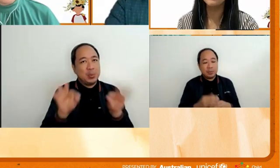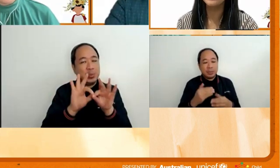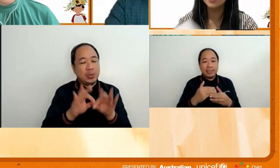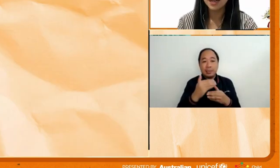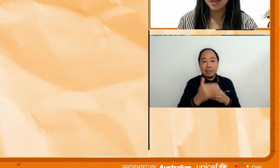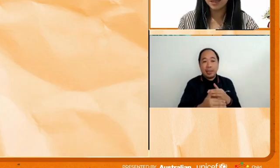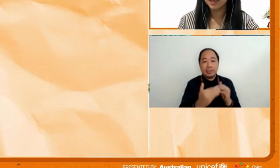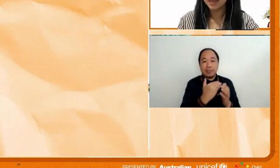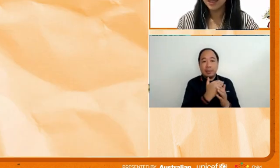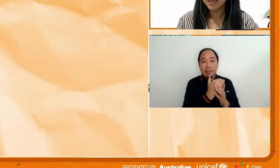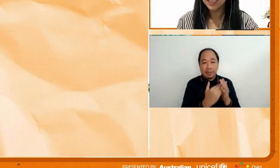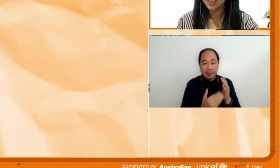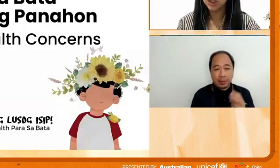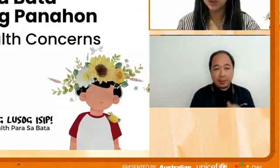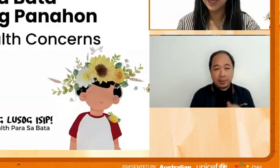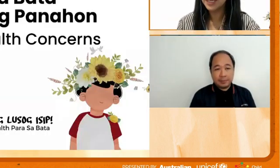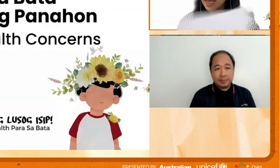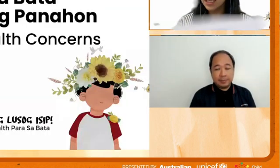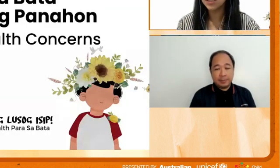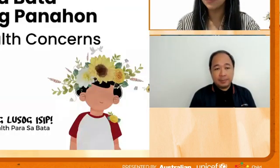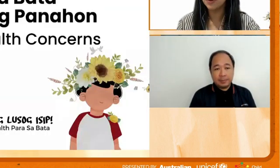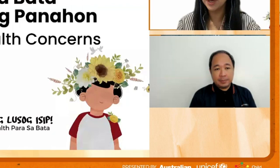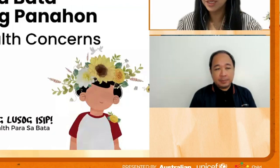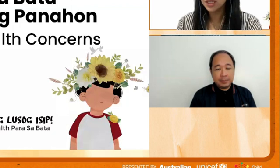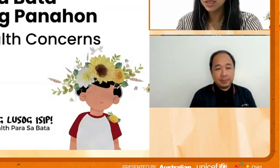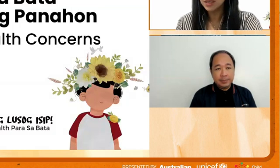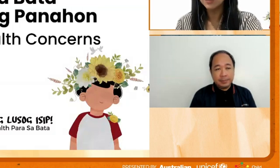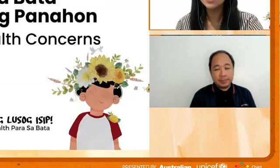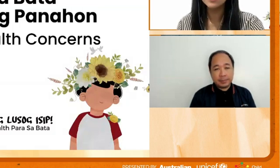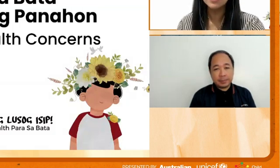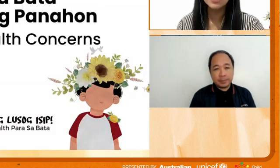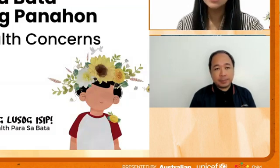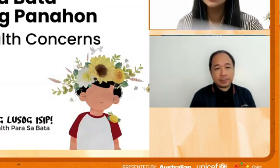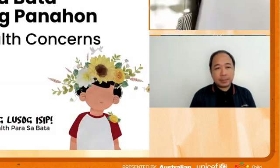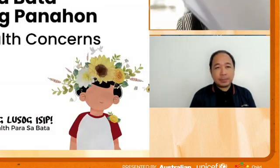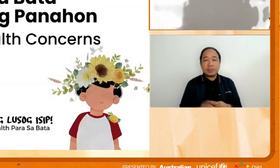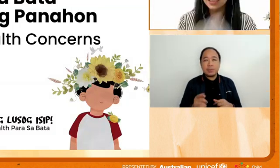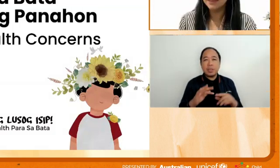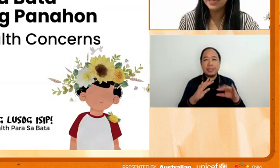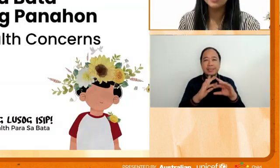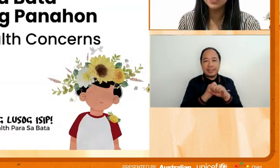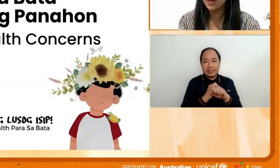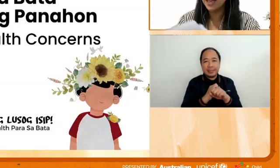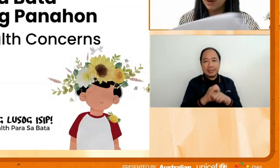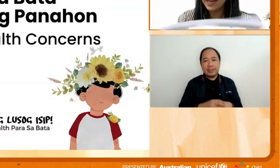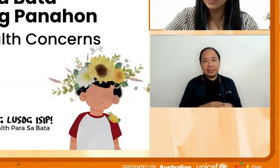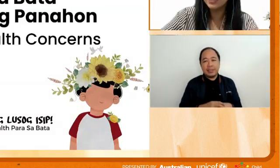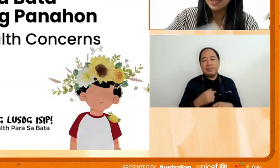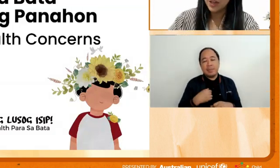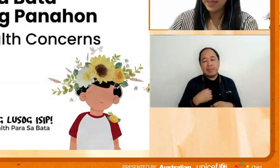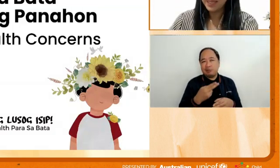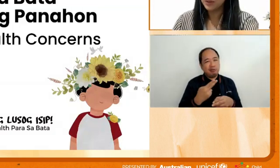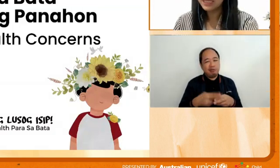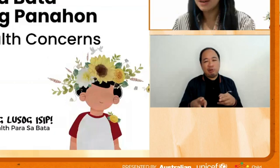the next part of the session is, of course, the synthesis. I will just make